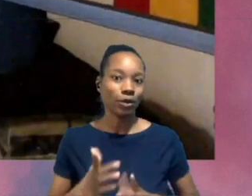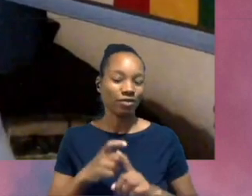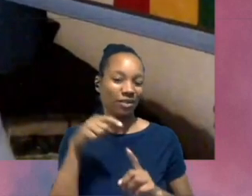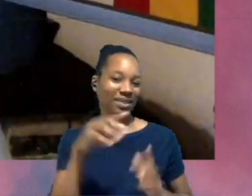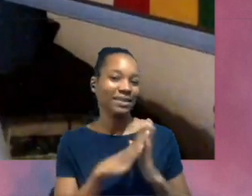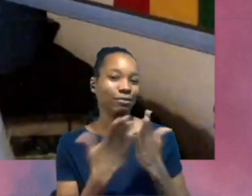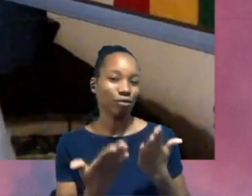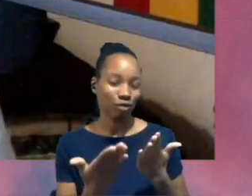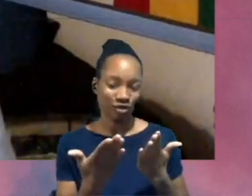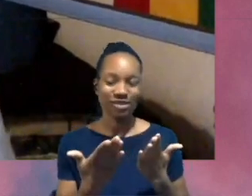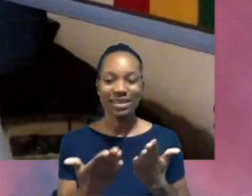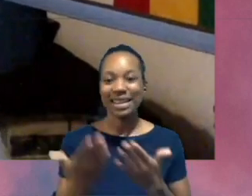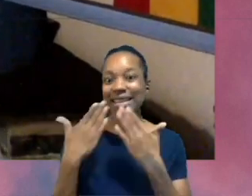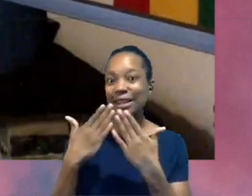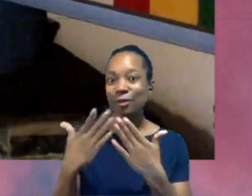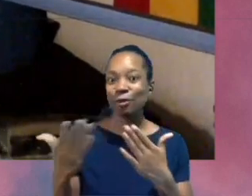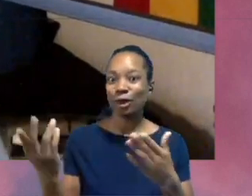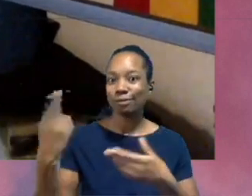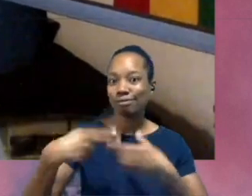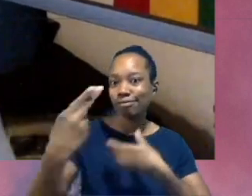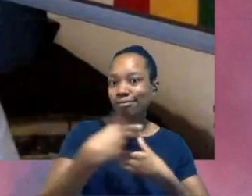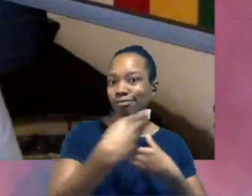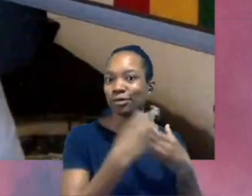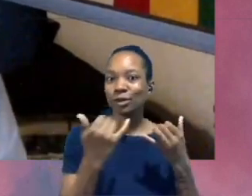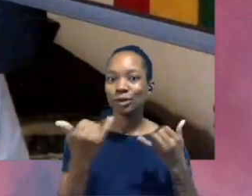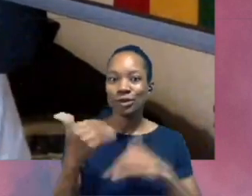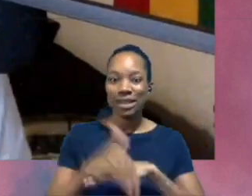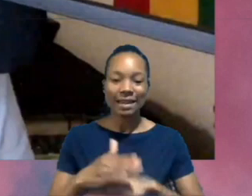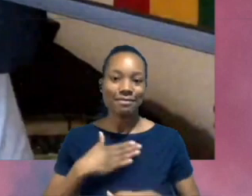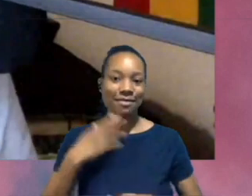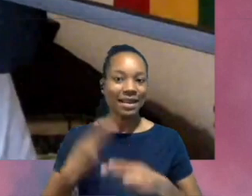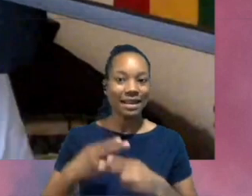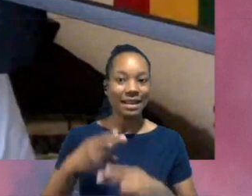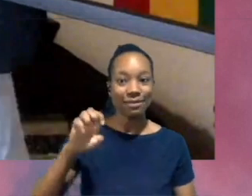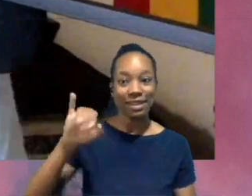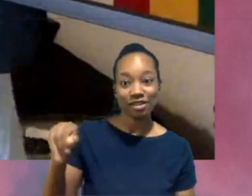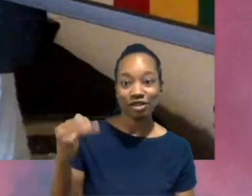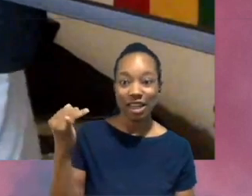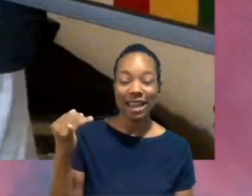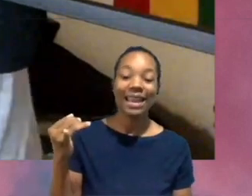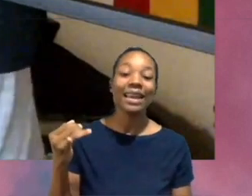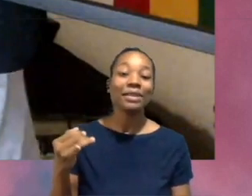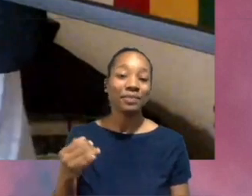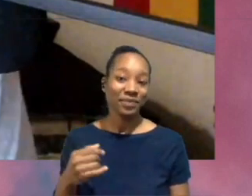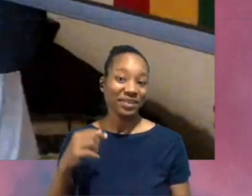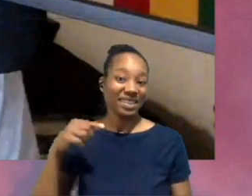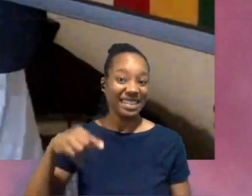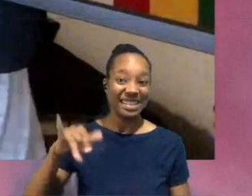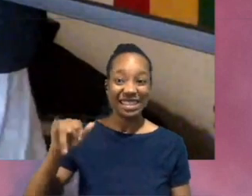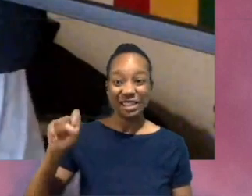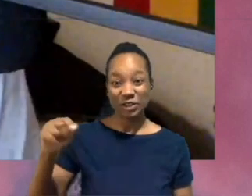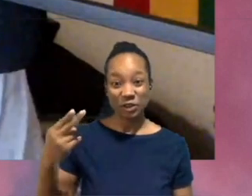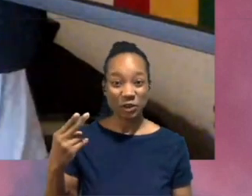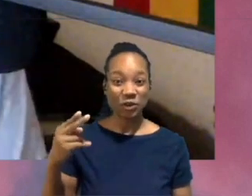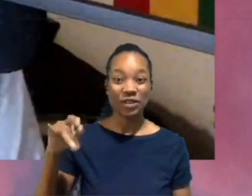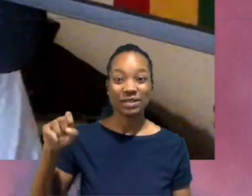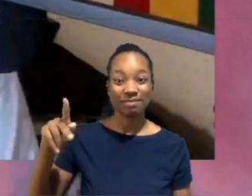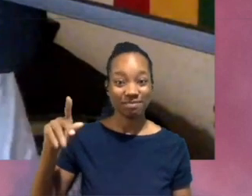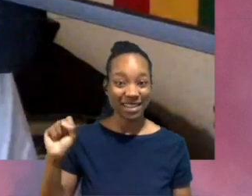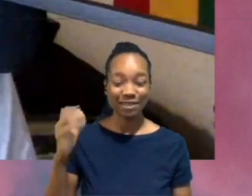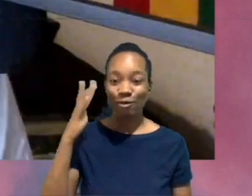being here. My name is EJ Walls. And yes, this has been a Youth Speaks production, because the next generation is speaking for